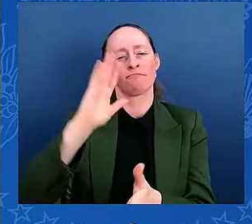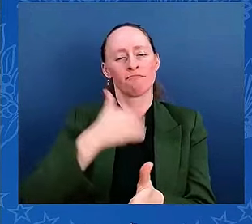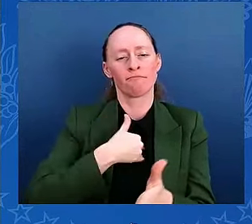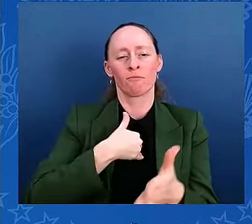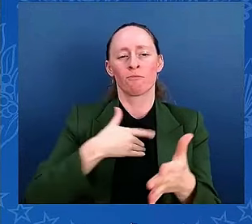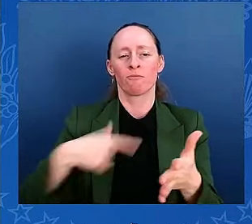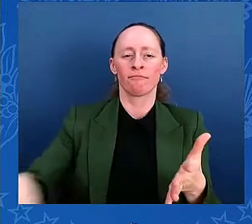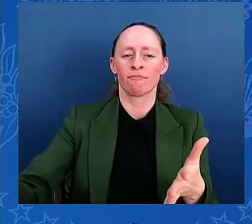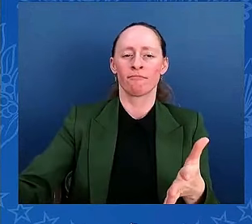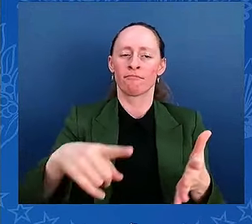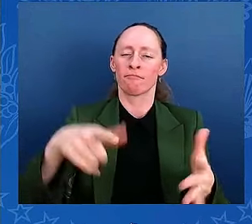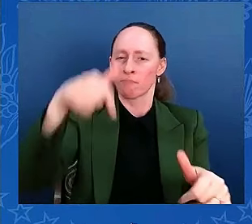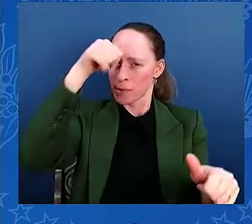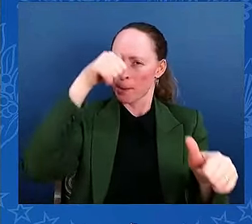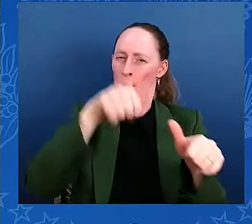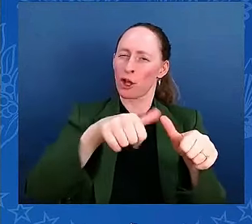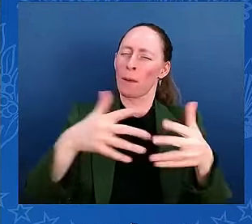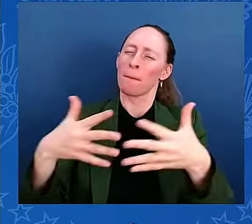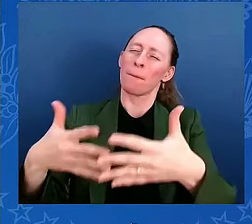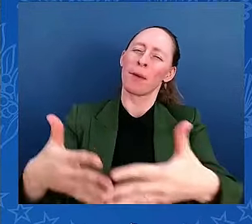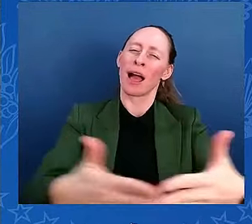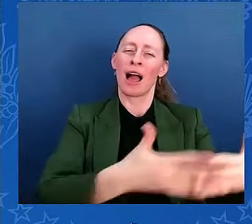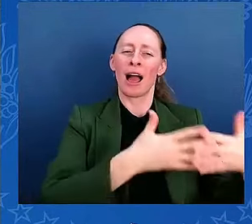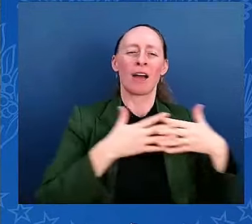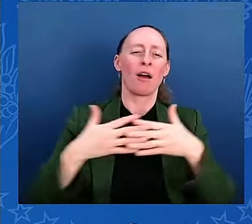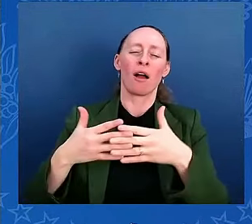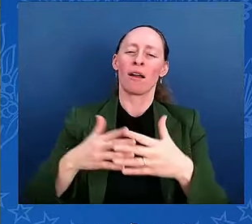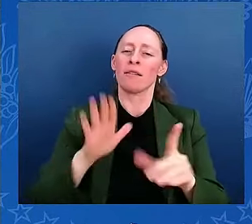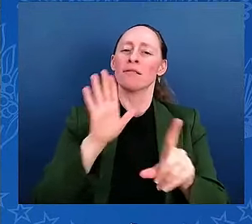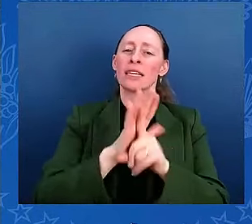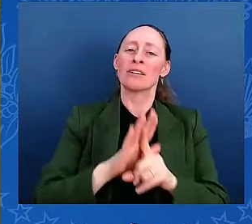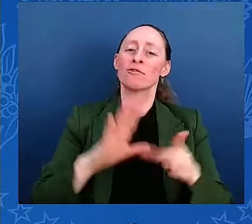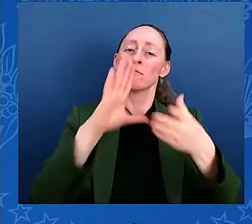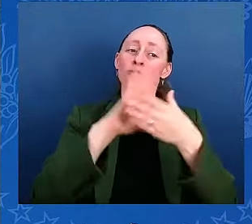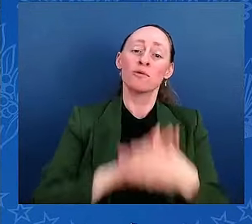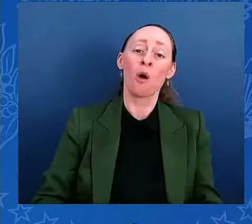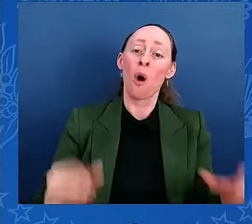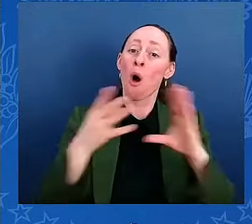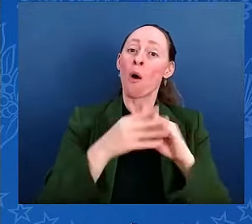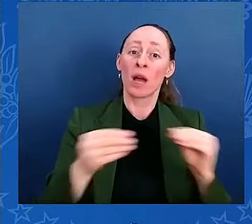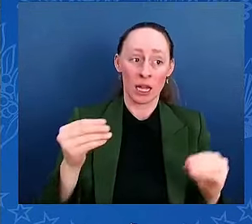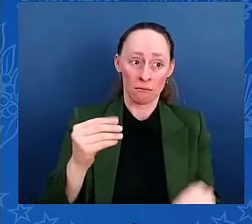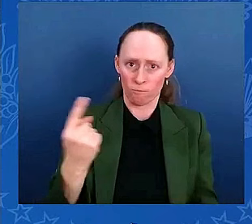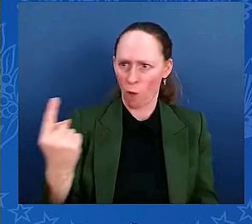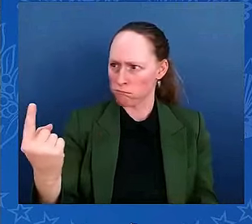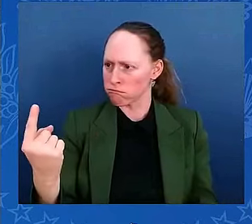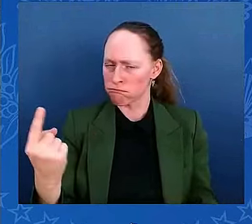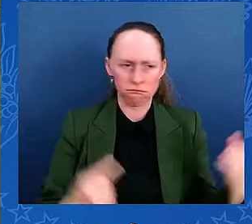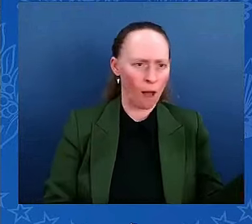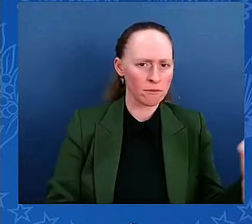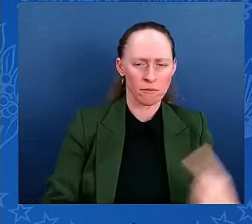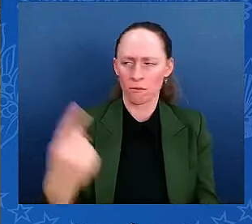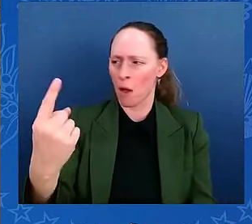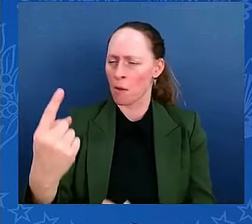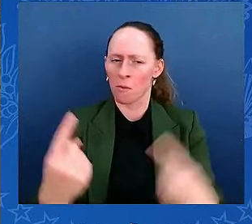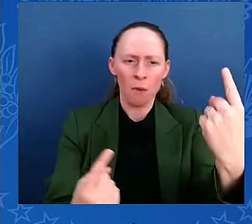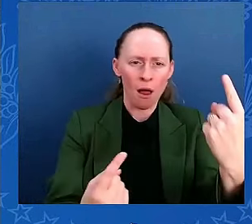on, not on any one of us, but on not on some of us, but on all of us. A story I see in all of you,